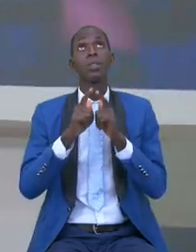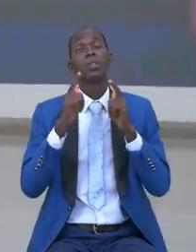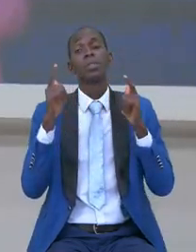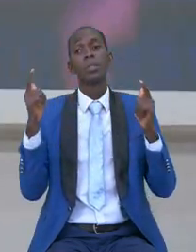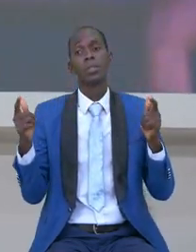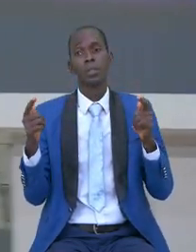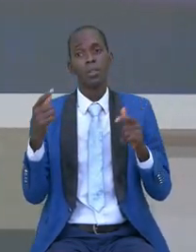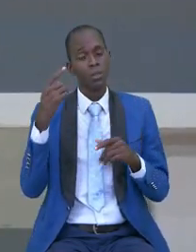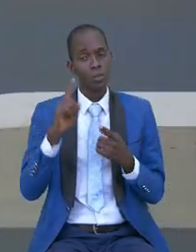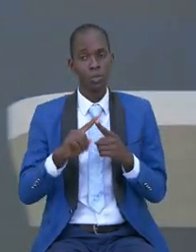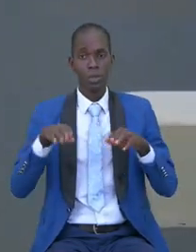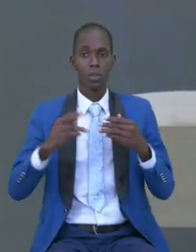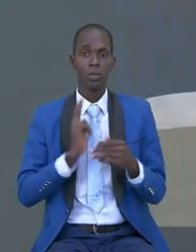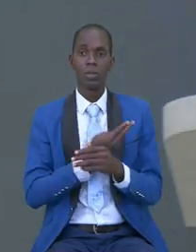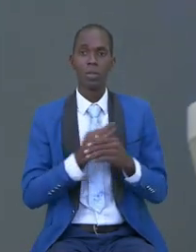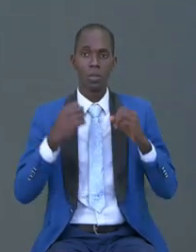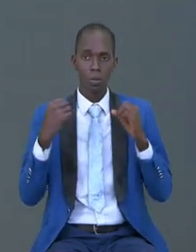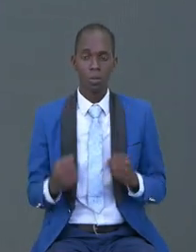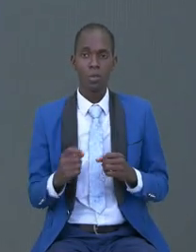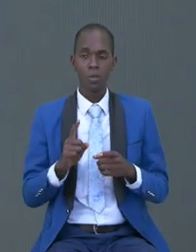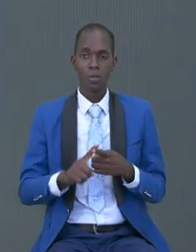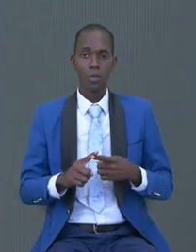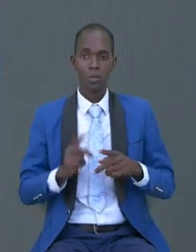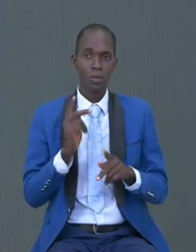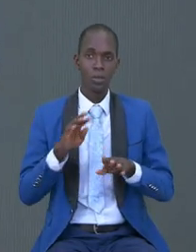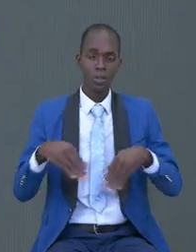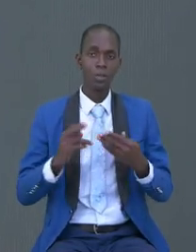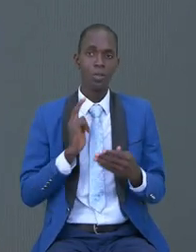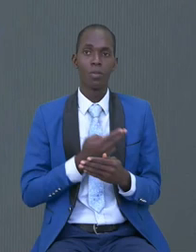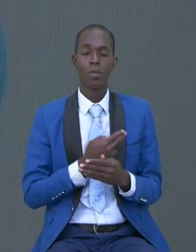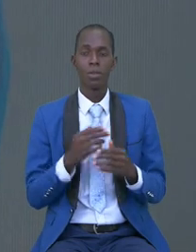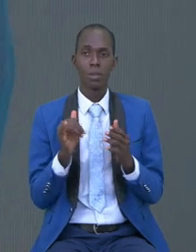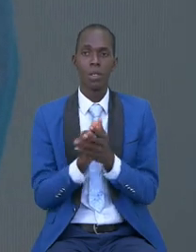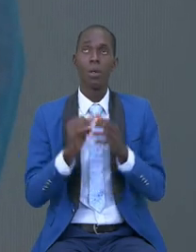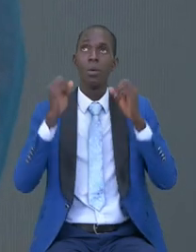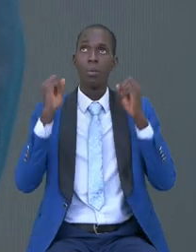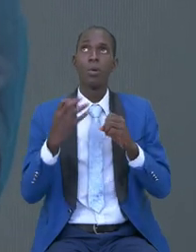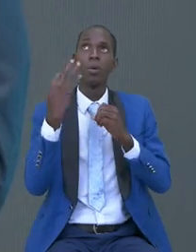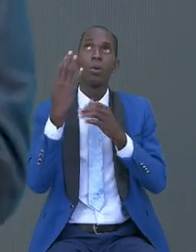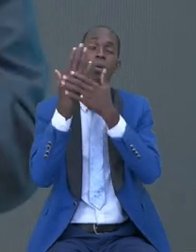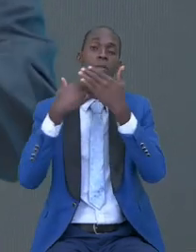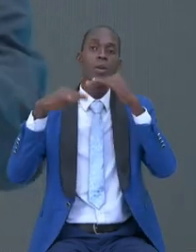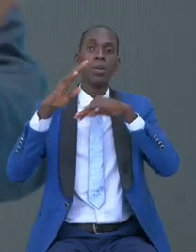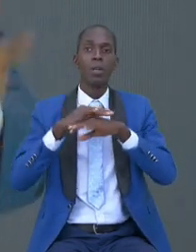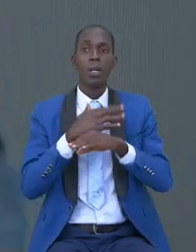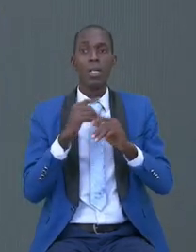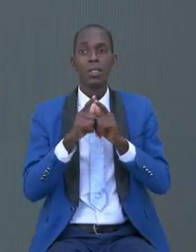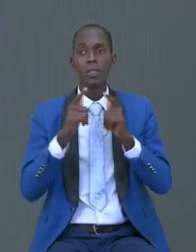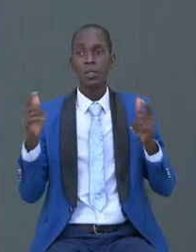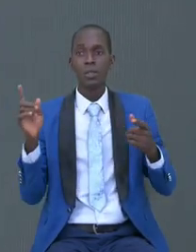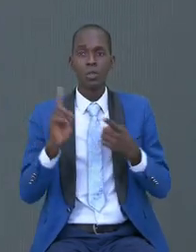to empower. Envelop us with the power of heaven, and great to solve